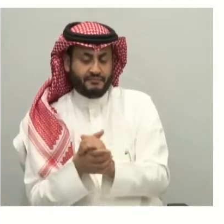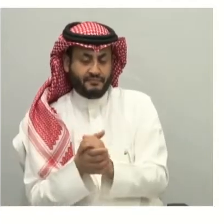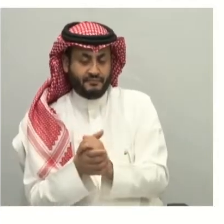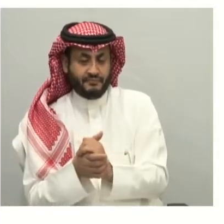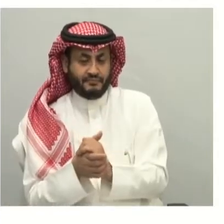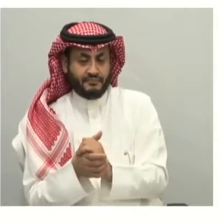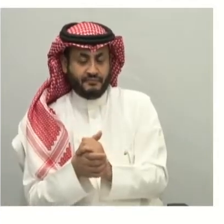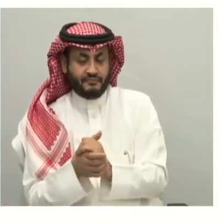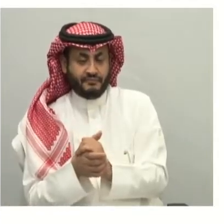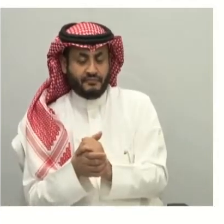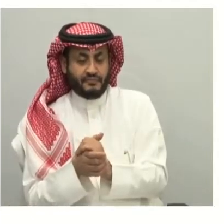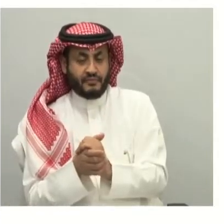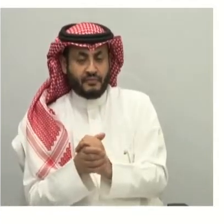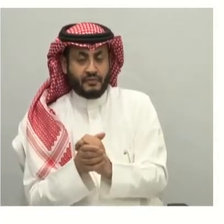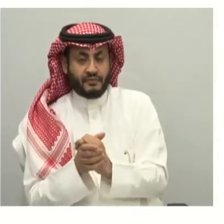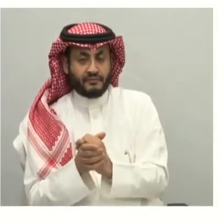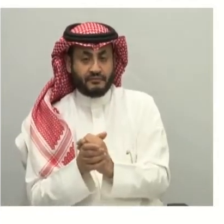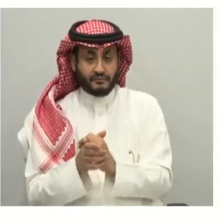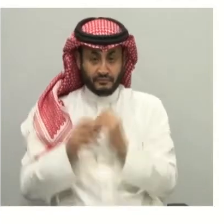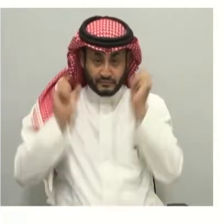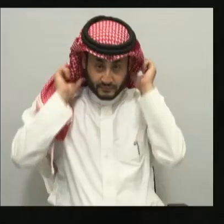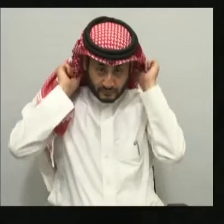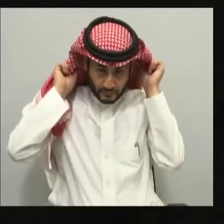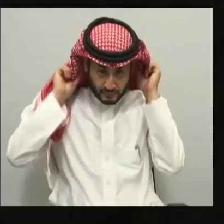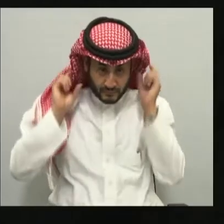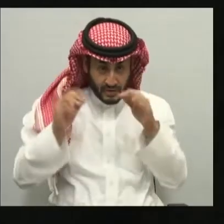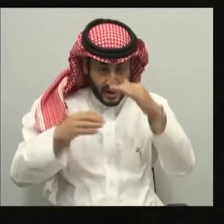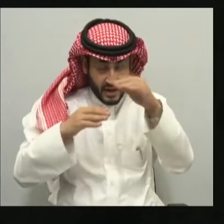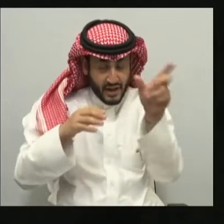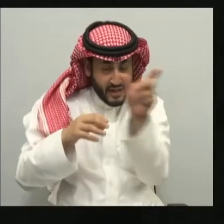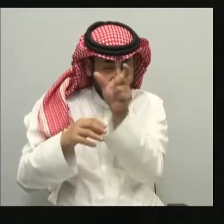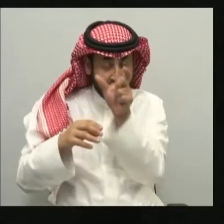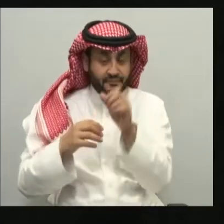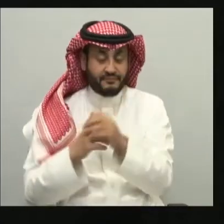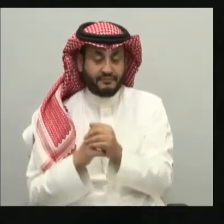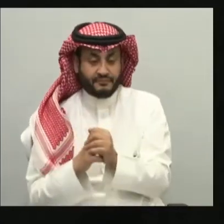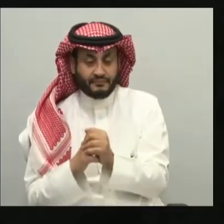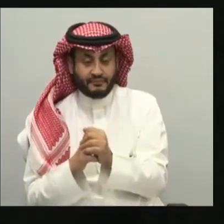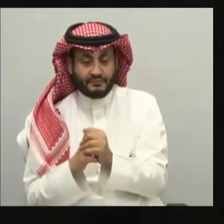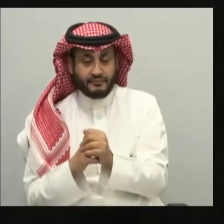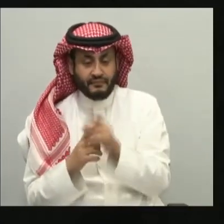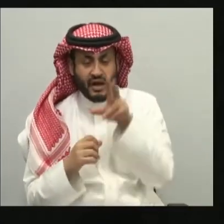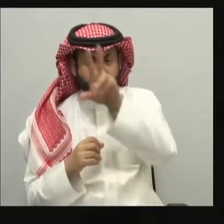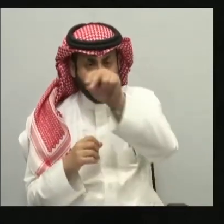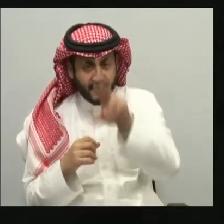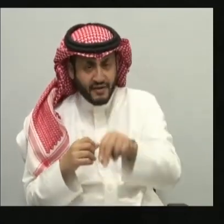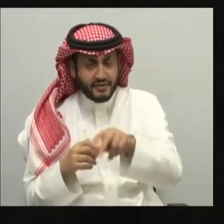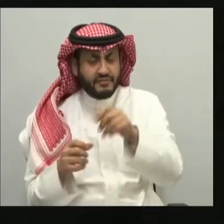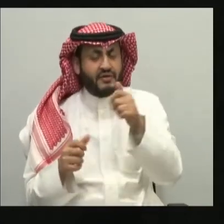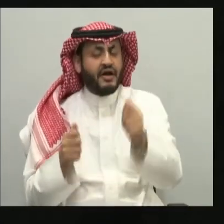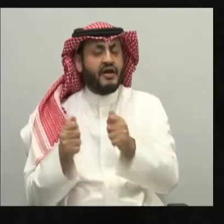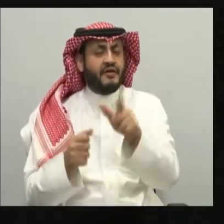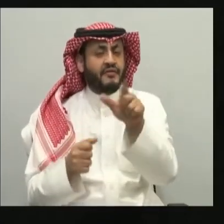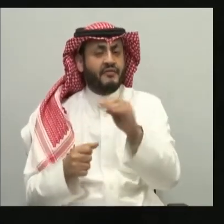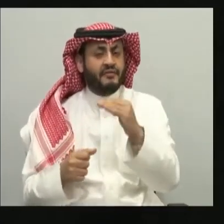sentence. So it's important that we follow the form. It's important that we follow this form if